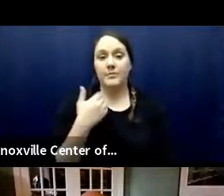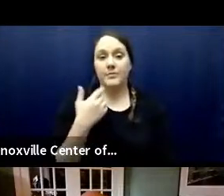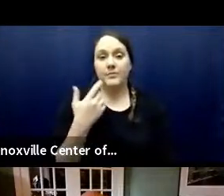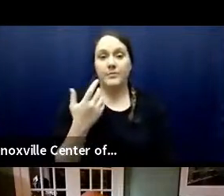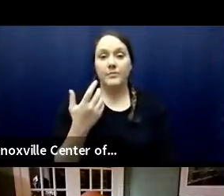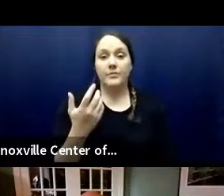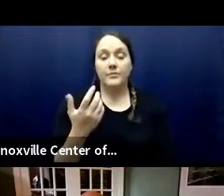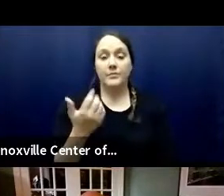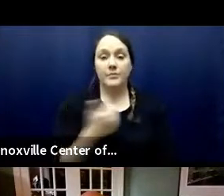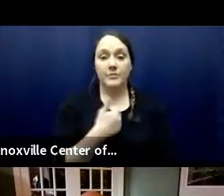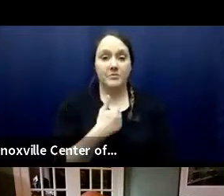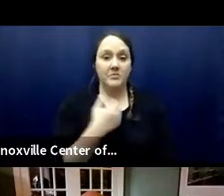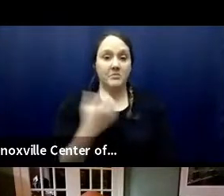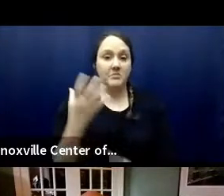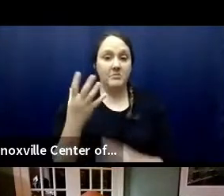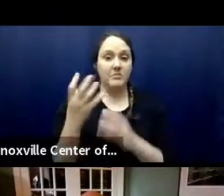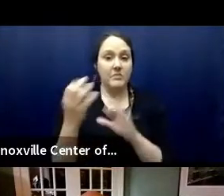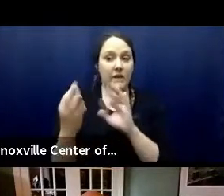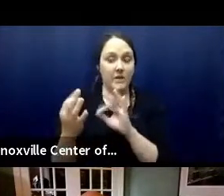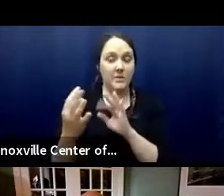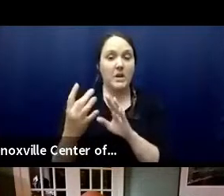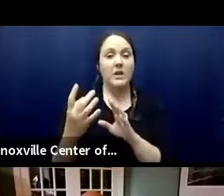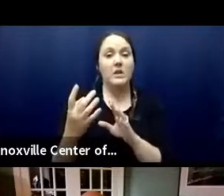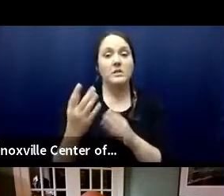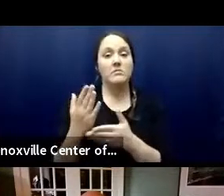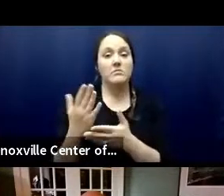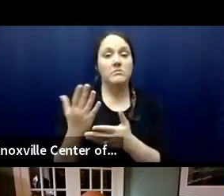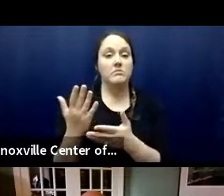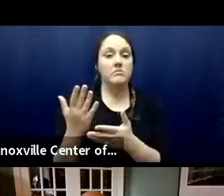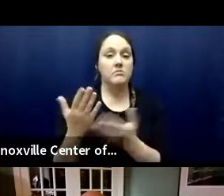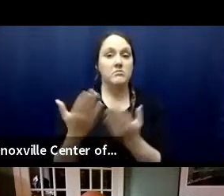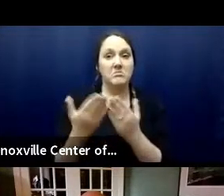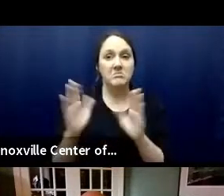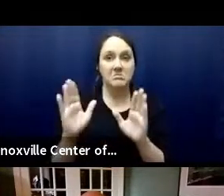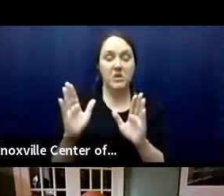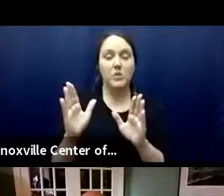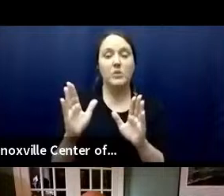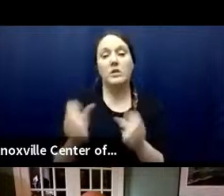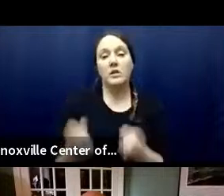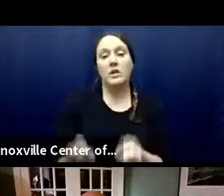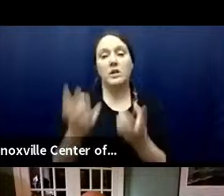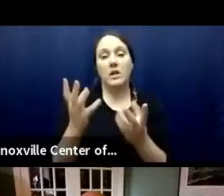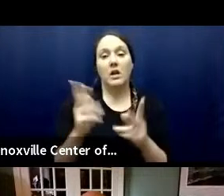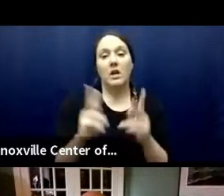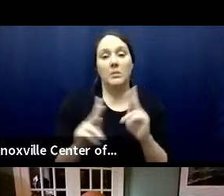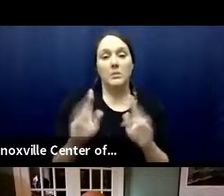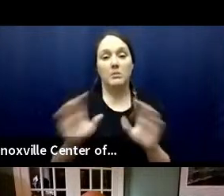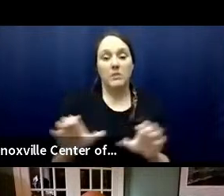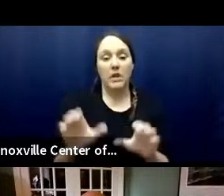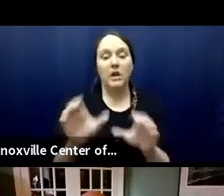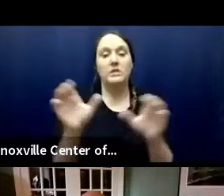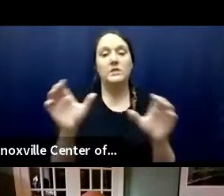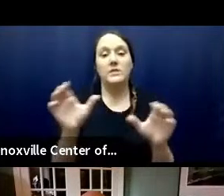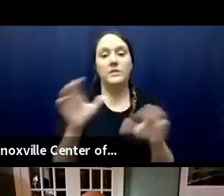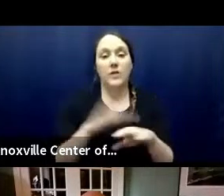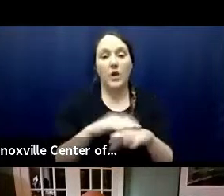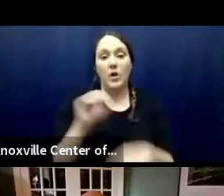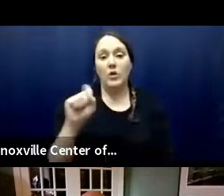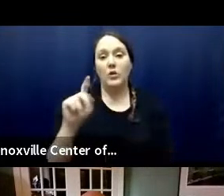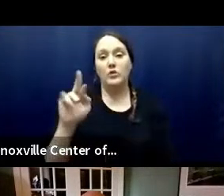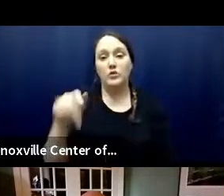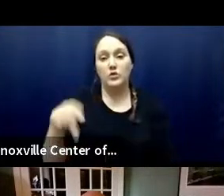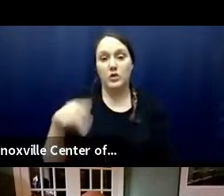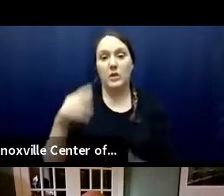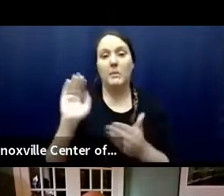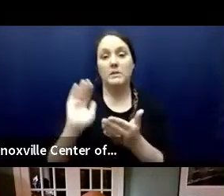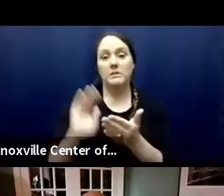gotten feedback that that generally speaking, the amount of activity on the strip is less